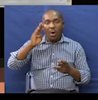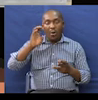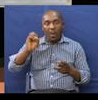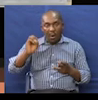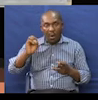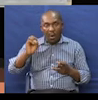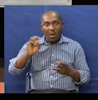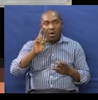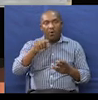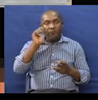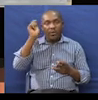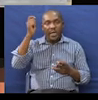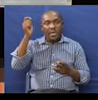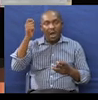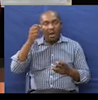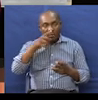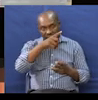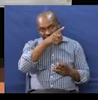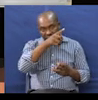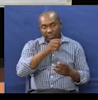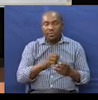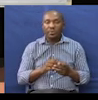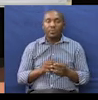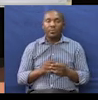of Kenya.